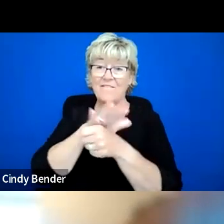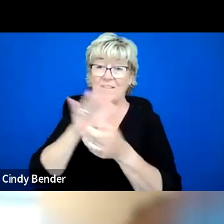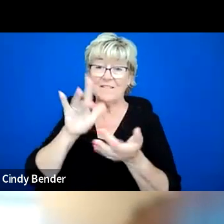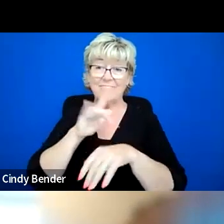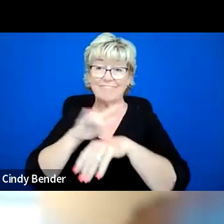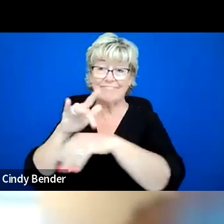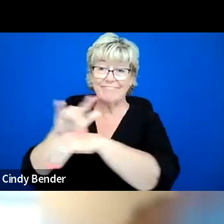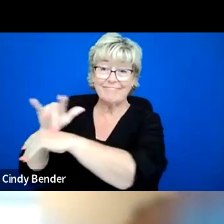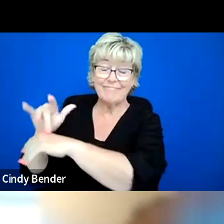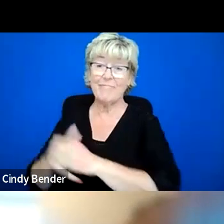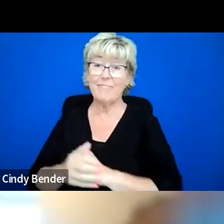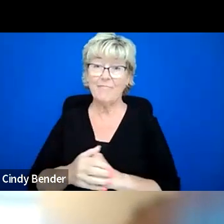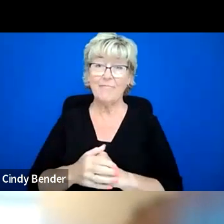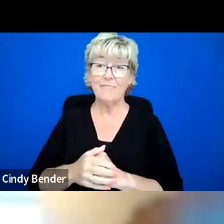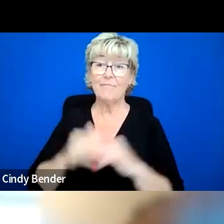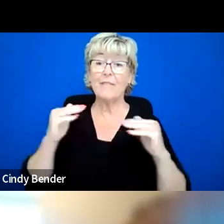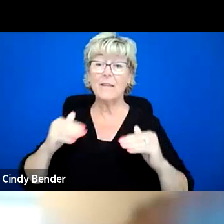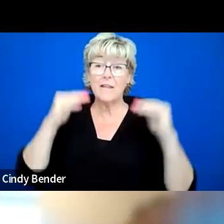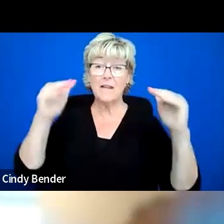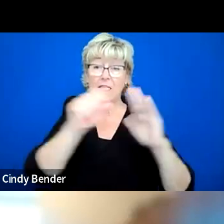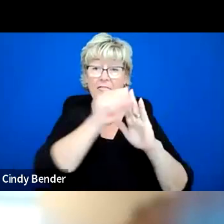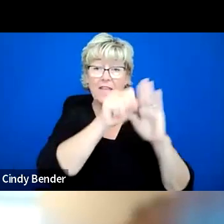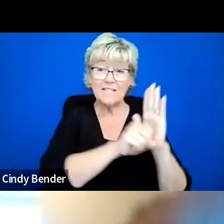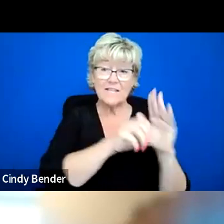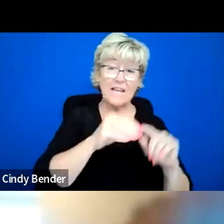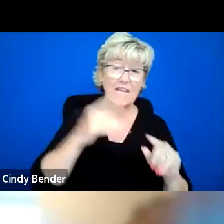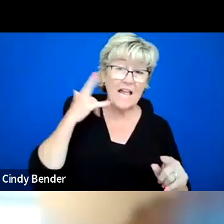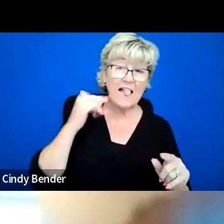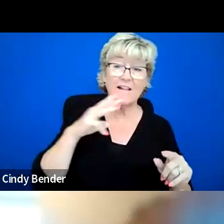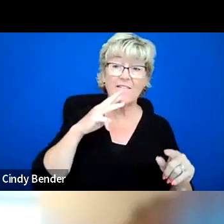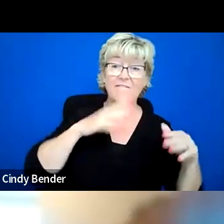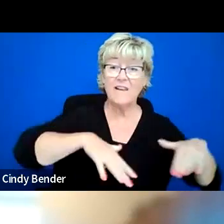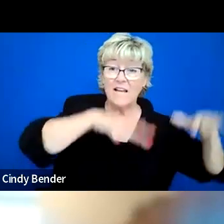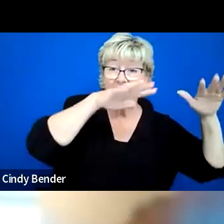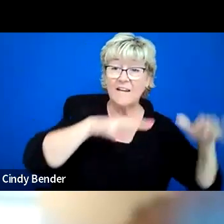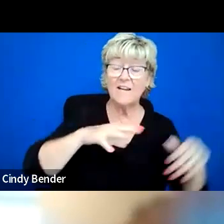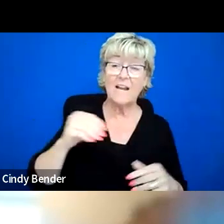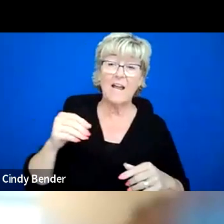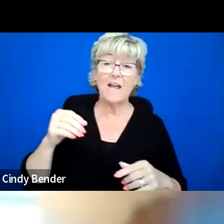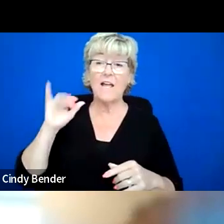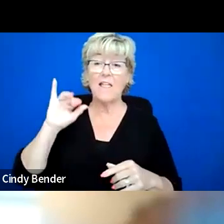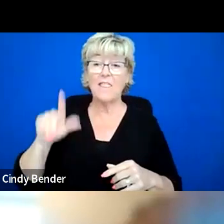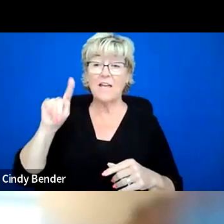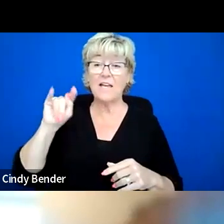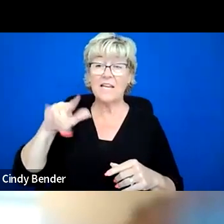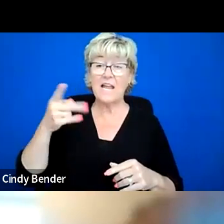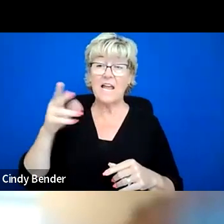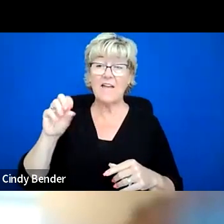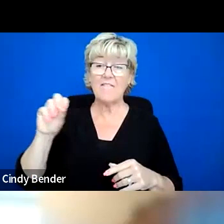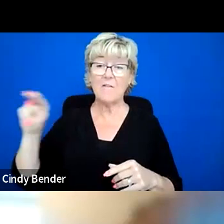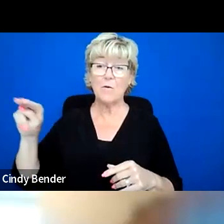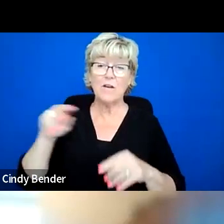coordination. At the state level, both in the California flooding and actually in the recent typhoon in Guam,